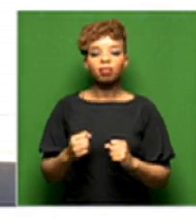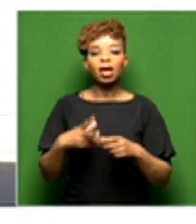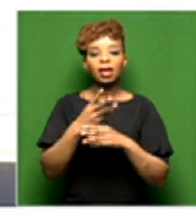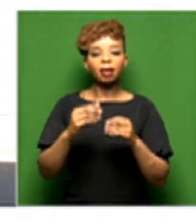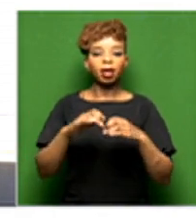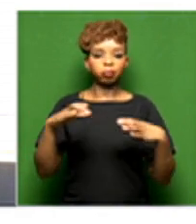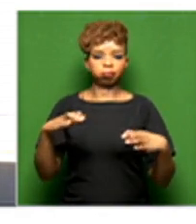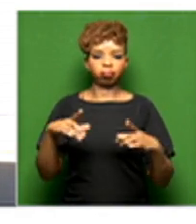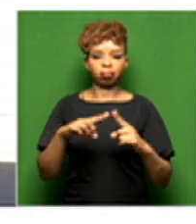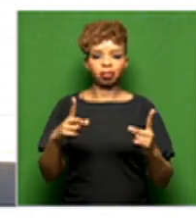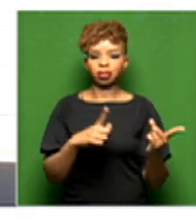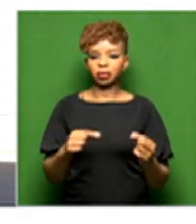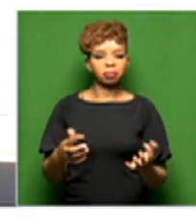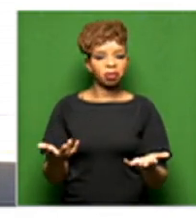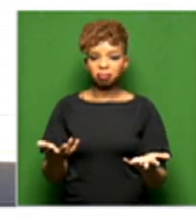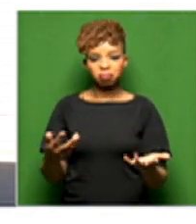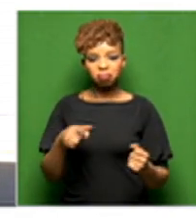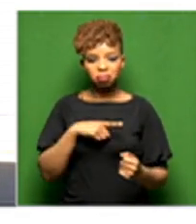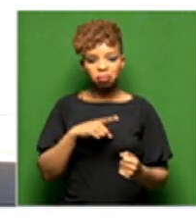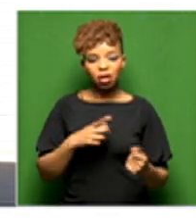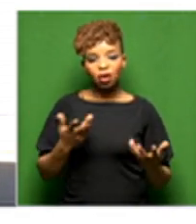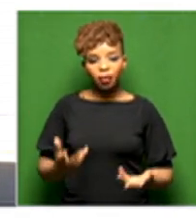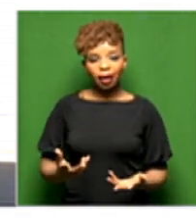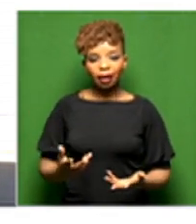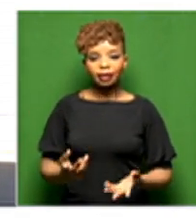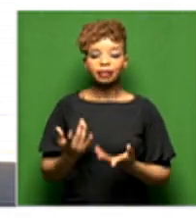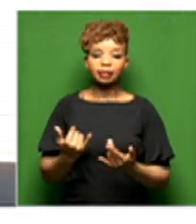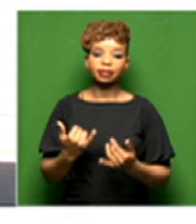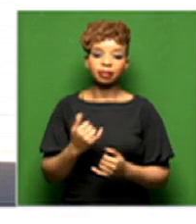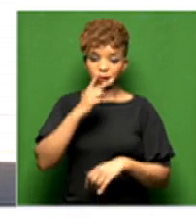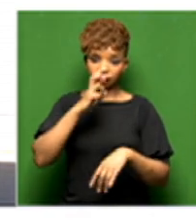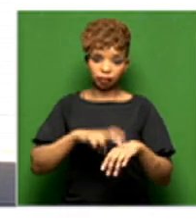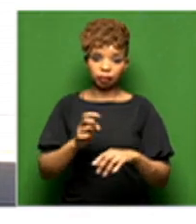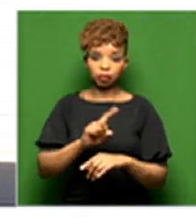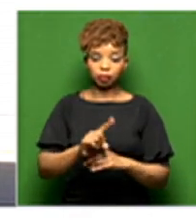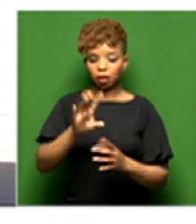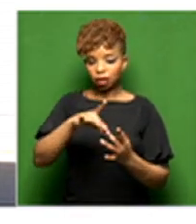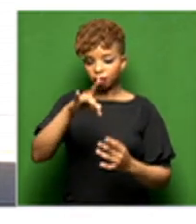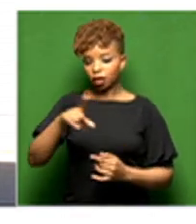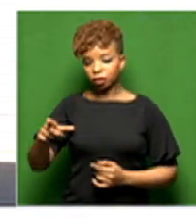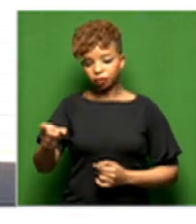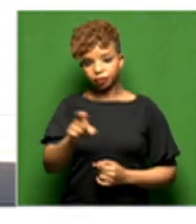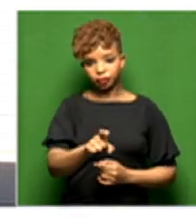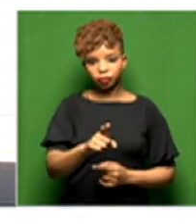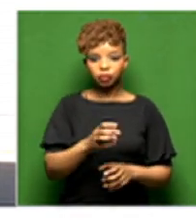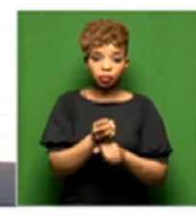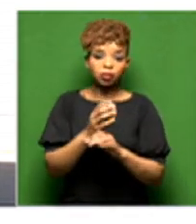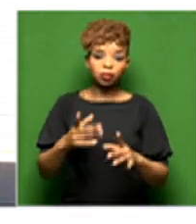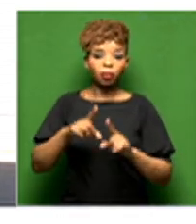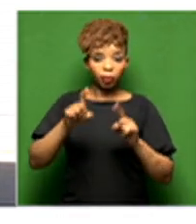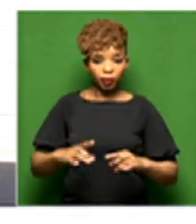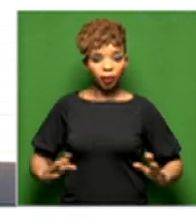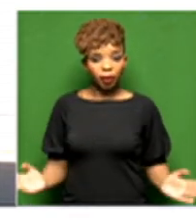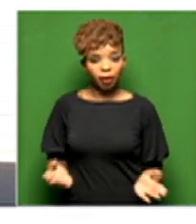we doing this? So we wanted to put a peg in the sand and get started. And we hope that this can encourage other